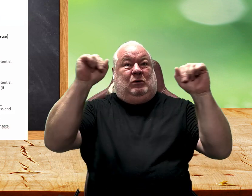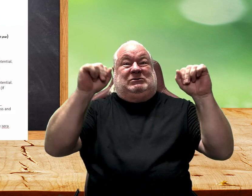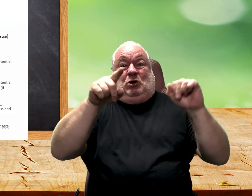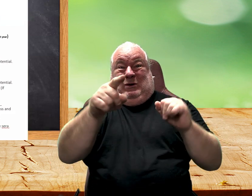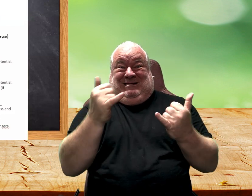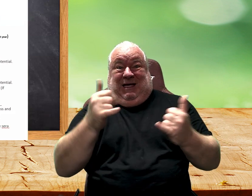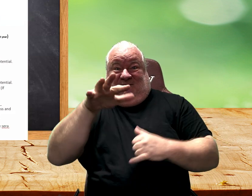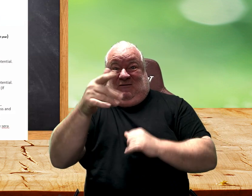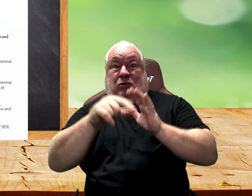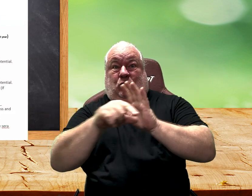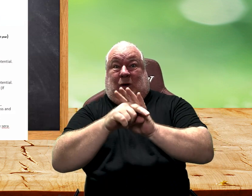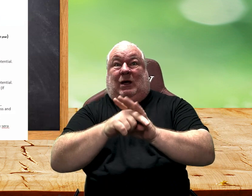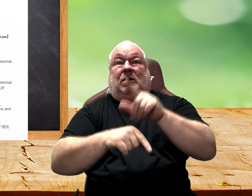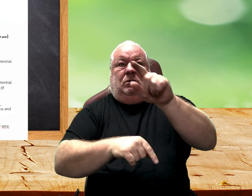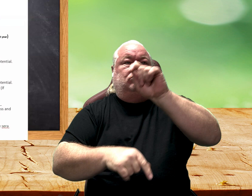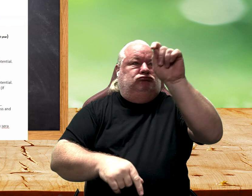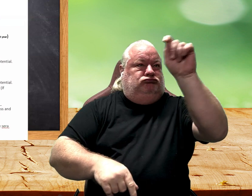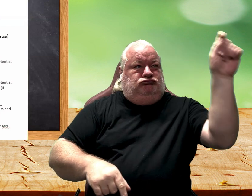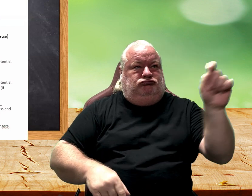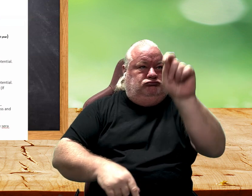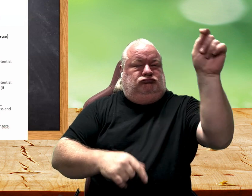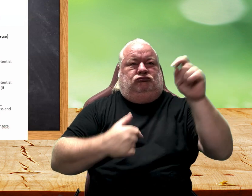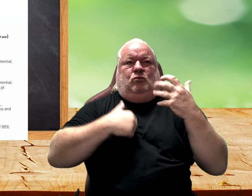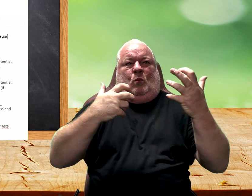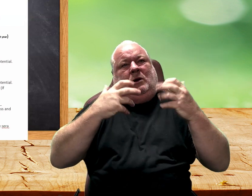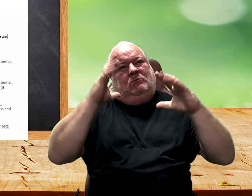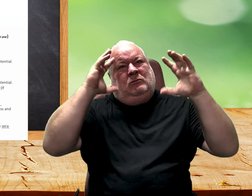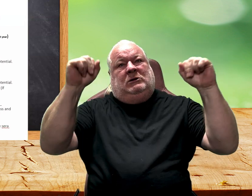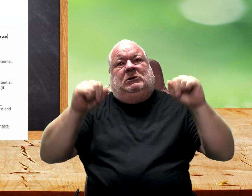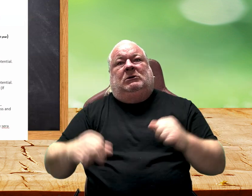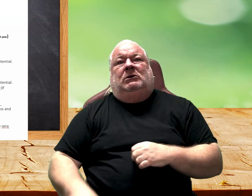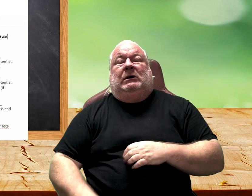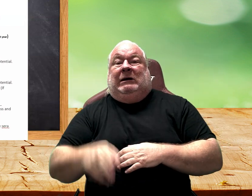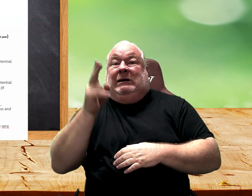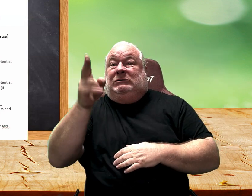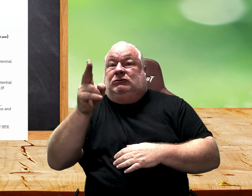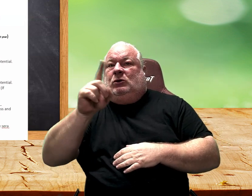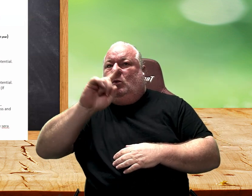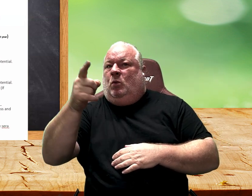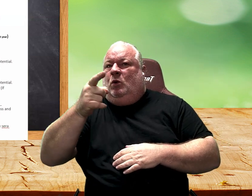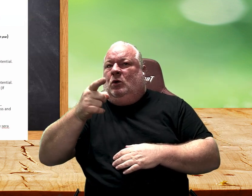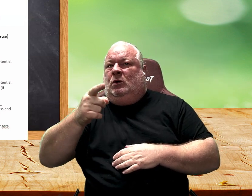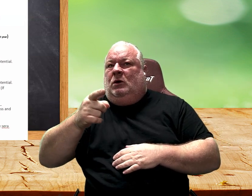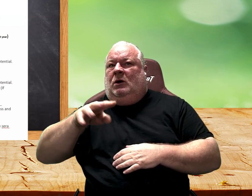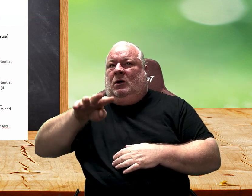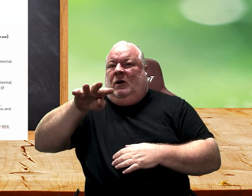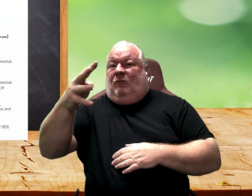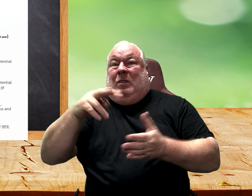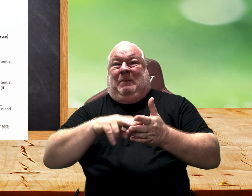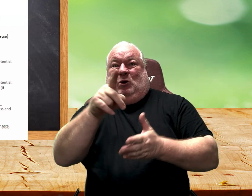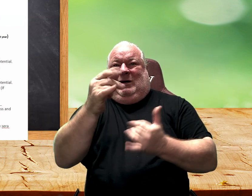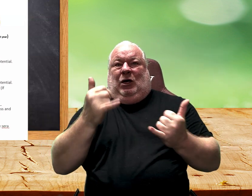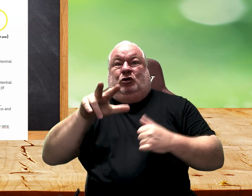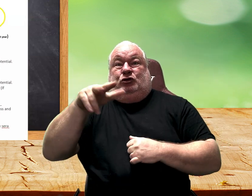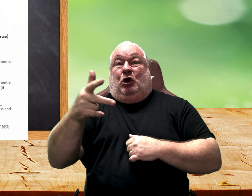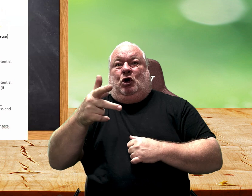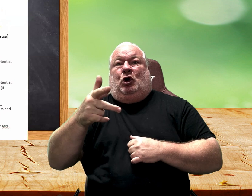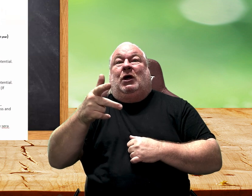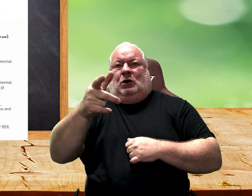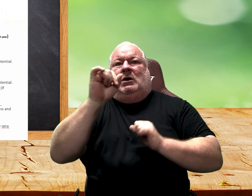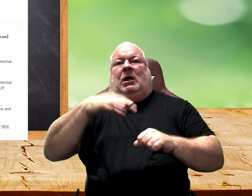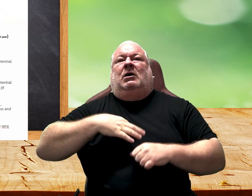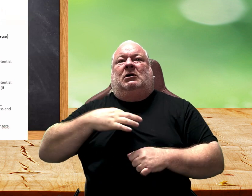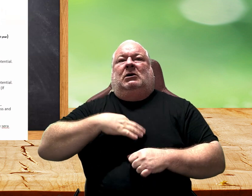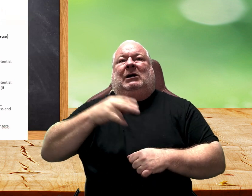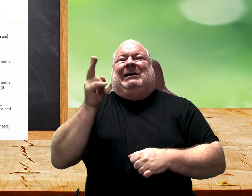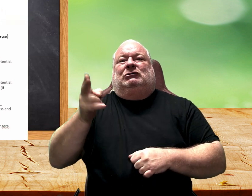graders may circle this and run for president. Historians are for only 4th graders, so only current 3rd graders